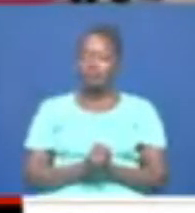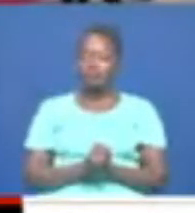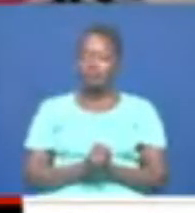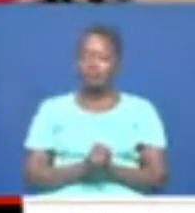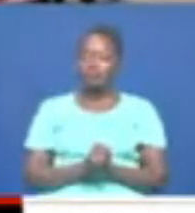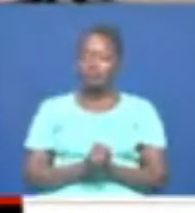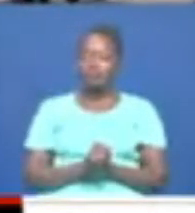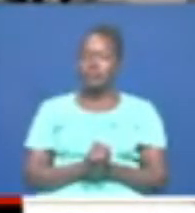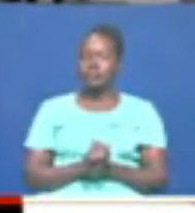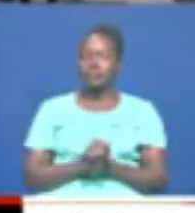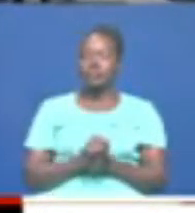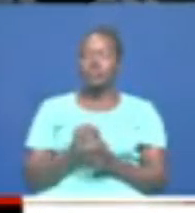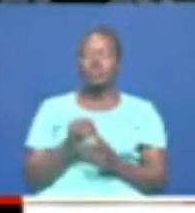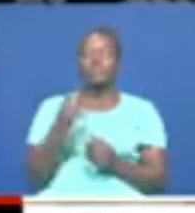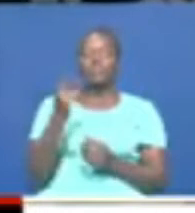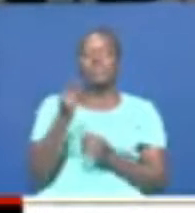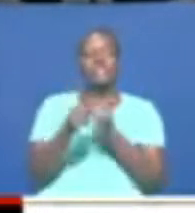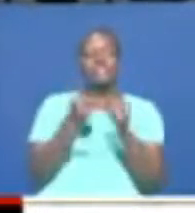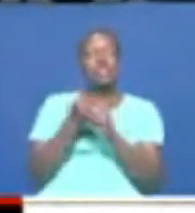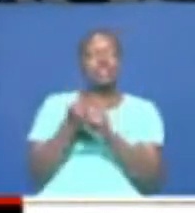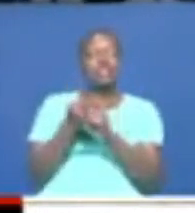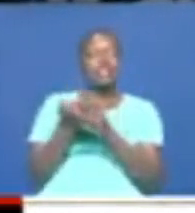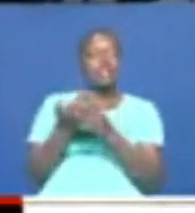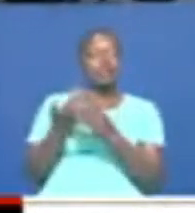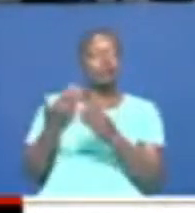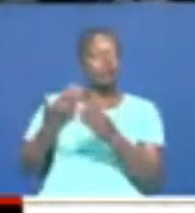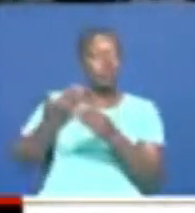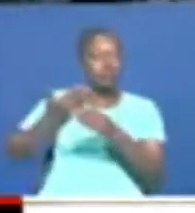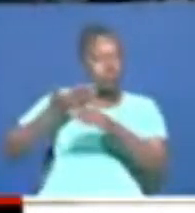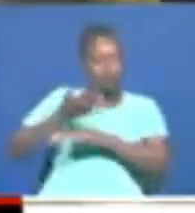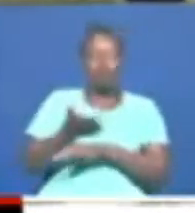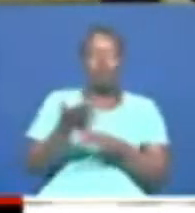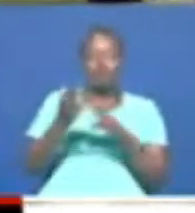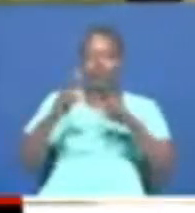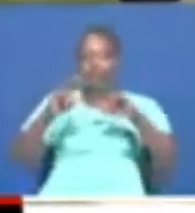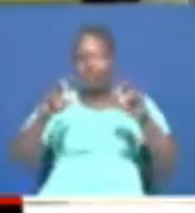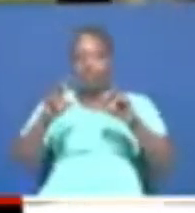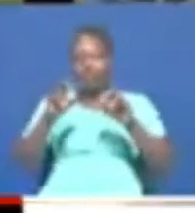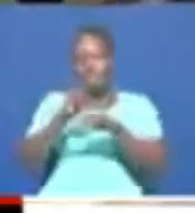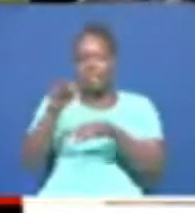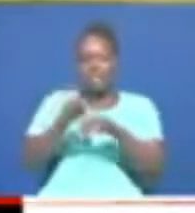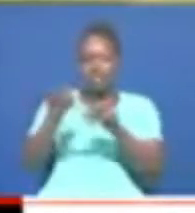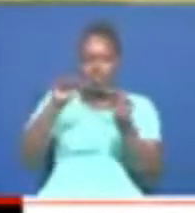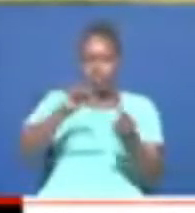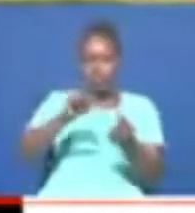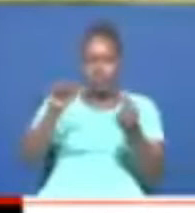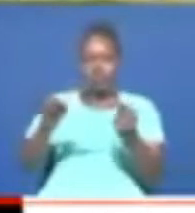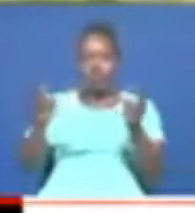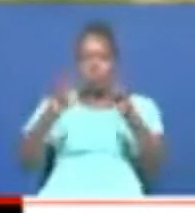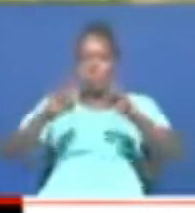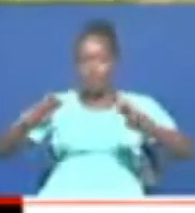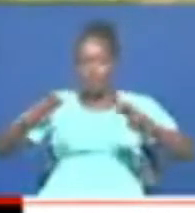After close to two decades of actualizing the dream of a national forensic laboratory that will